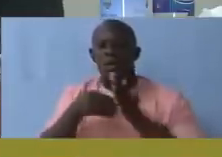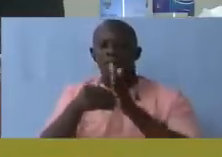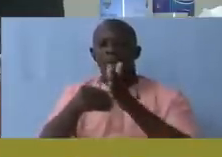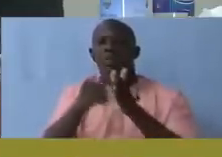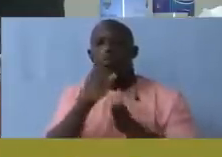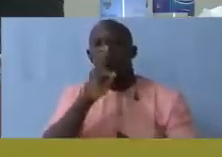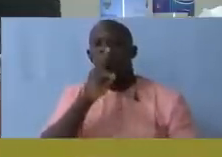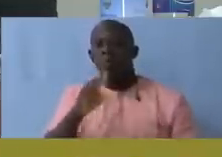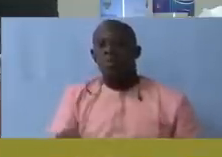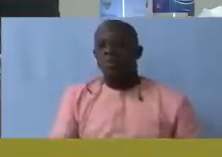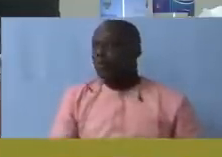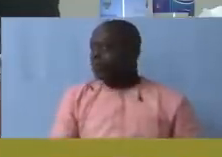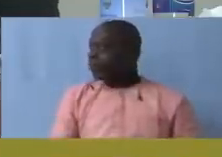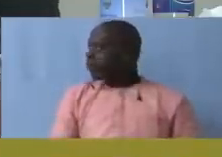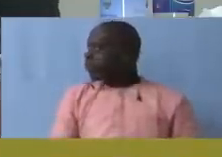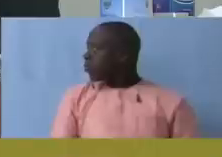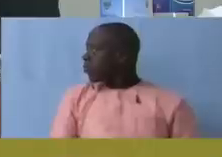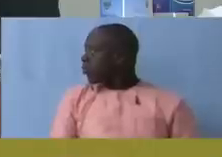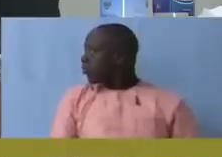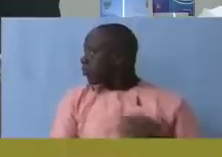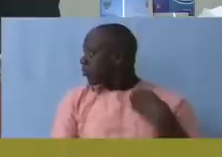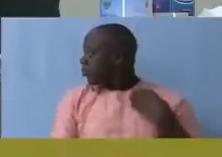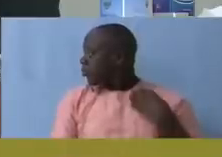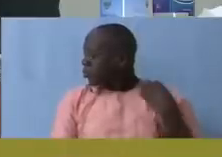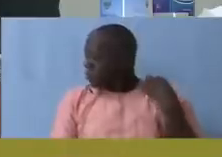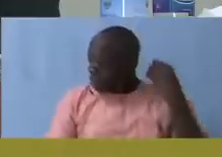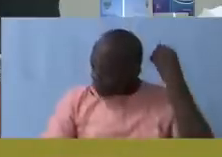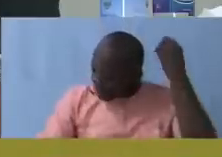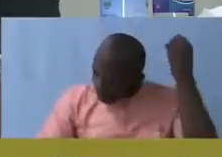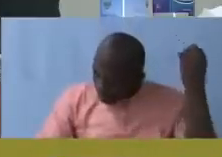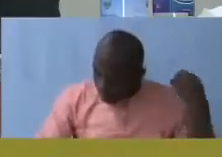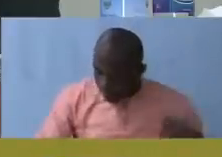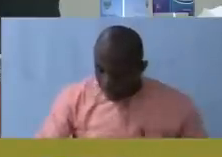It's gone. Well, the program